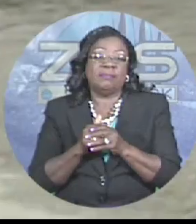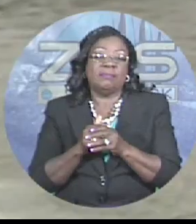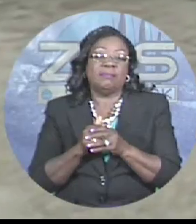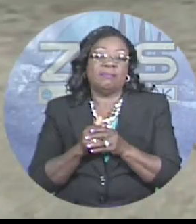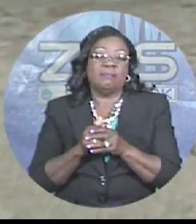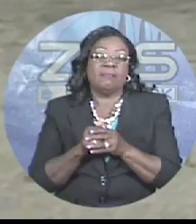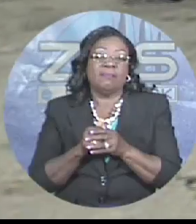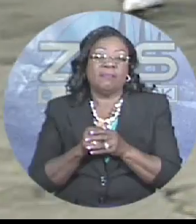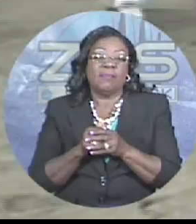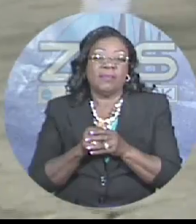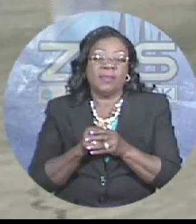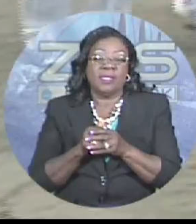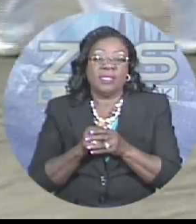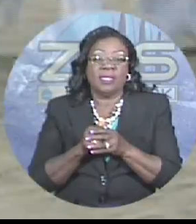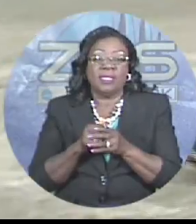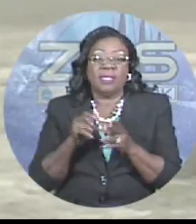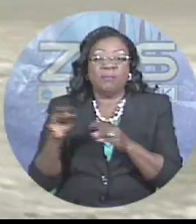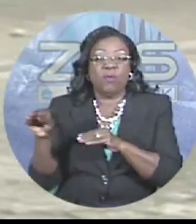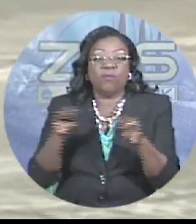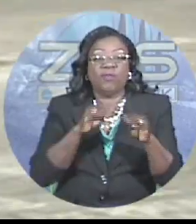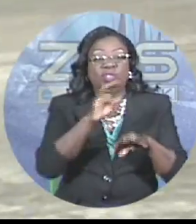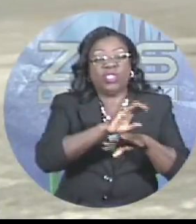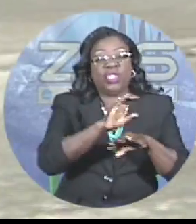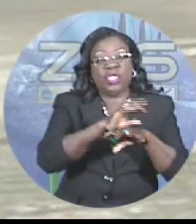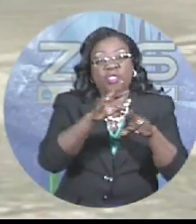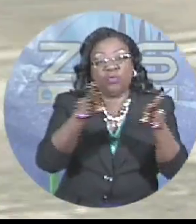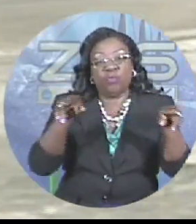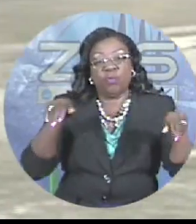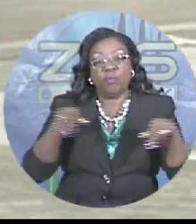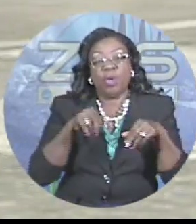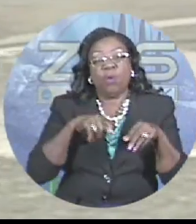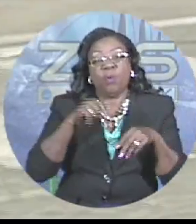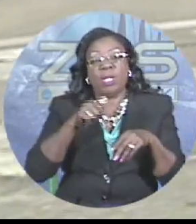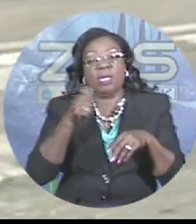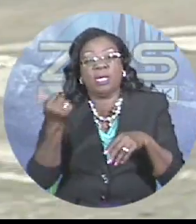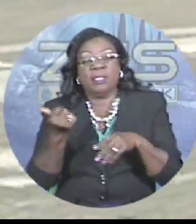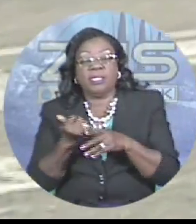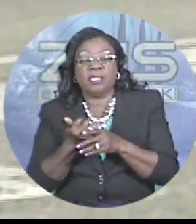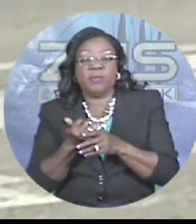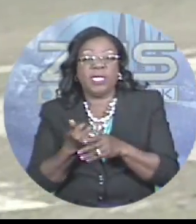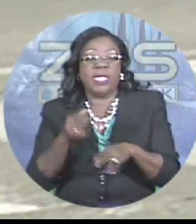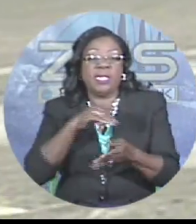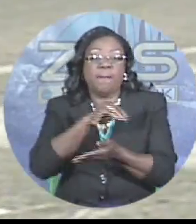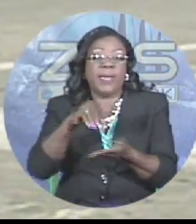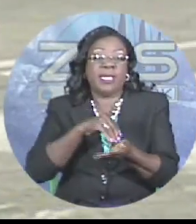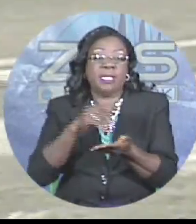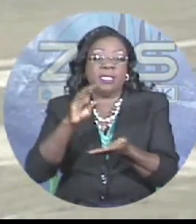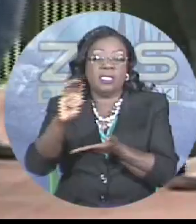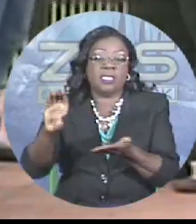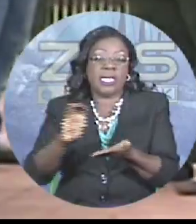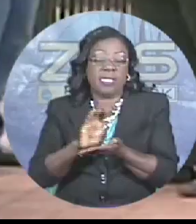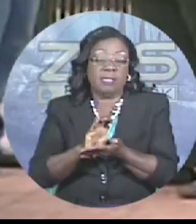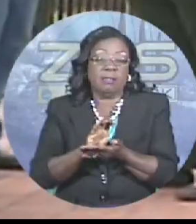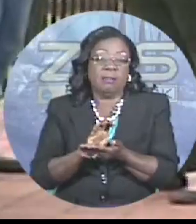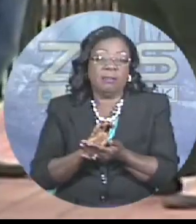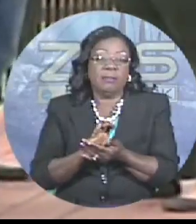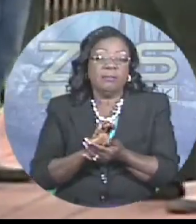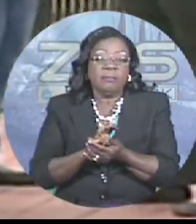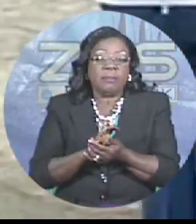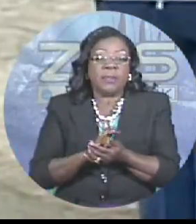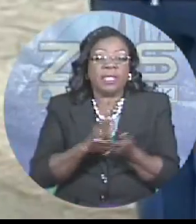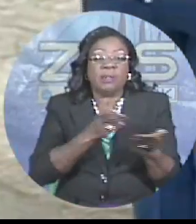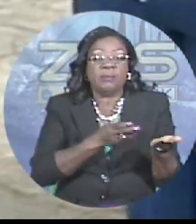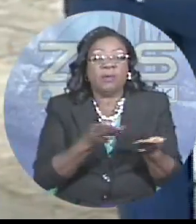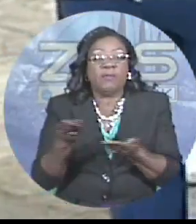were transported to the Forster B. Pestina Center, while others were taken to the Sunrise Medical Center. Nurses were on the move transporting